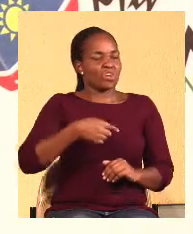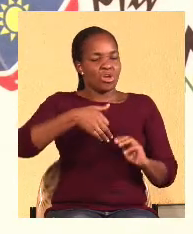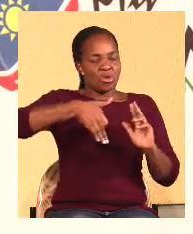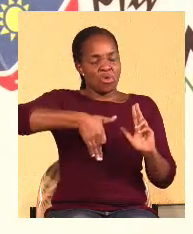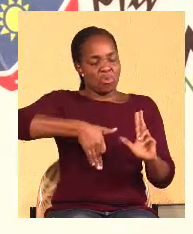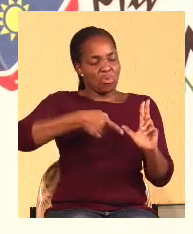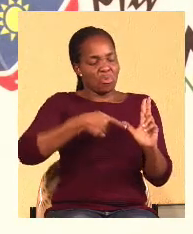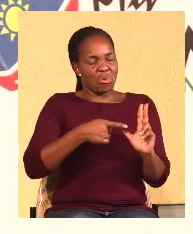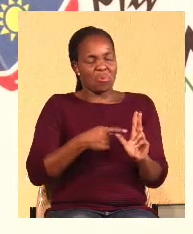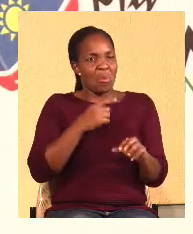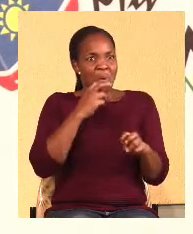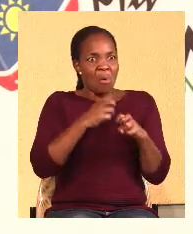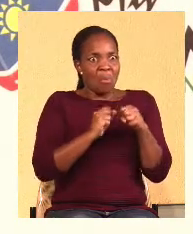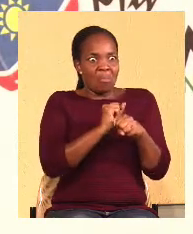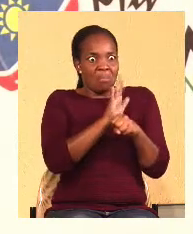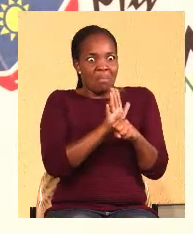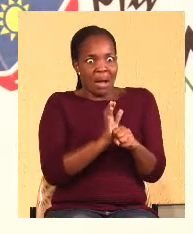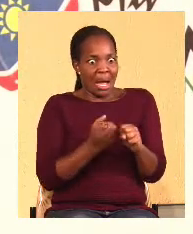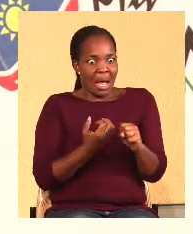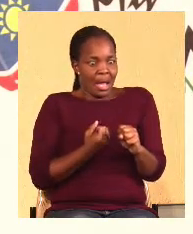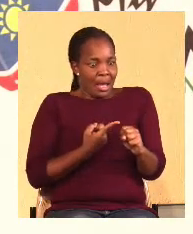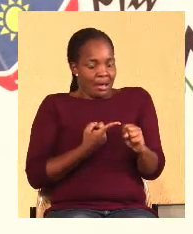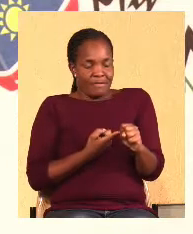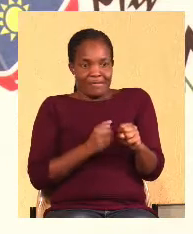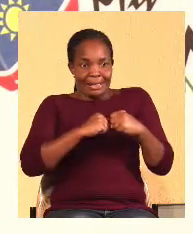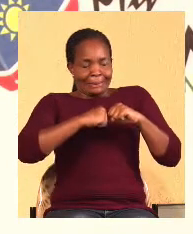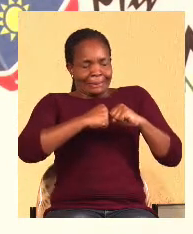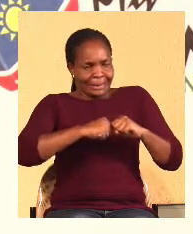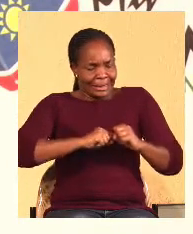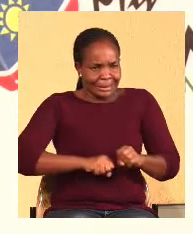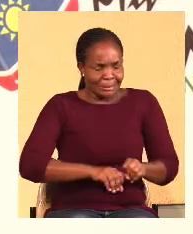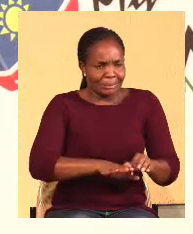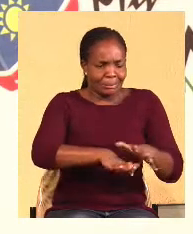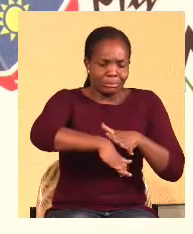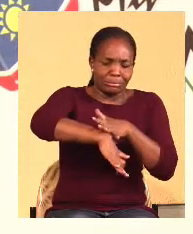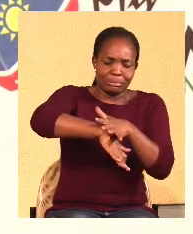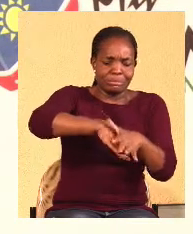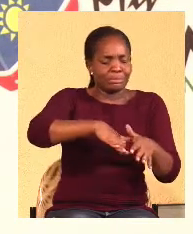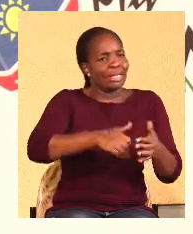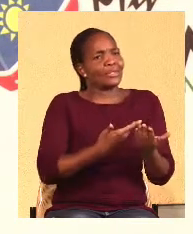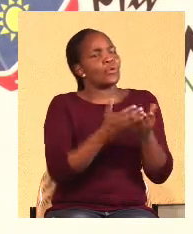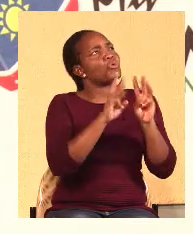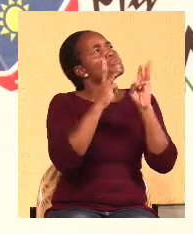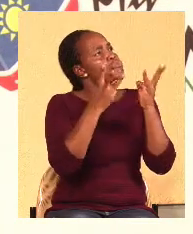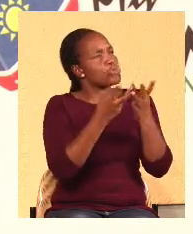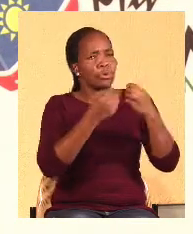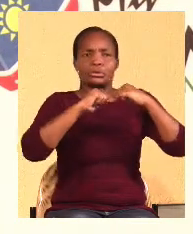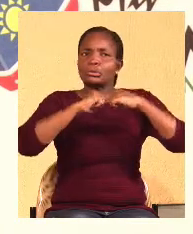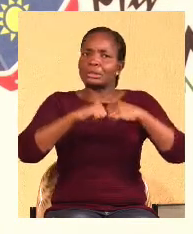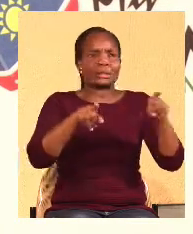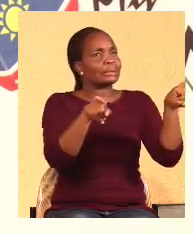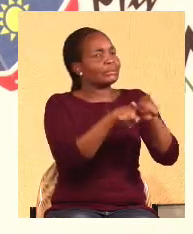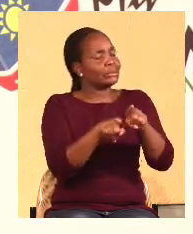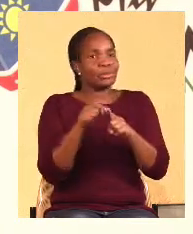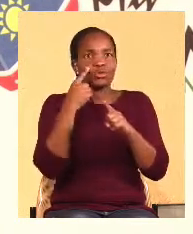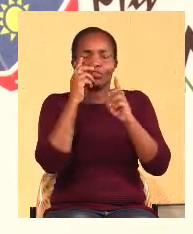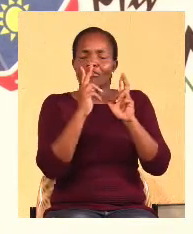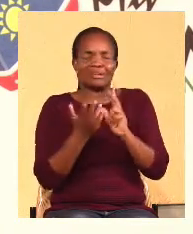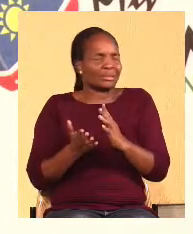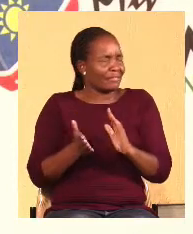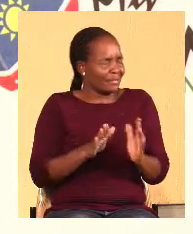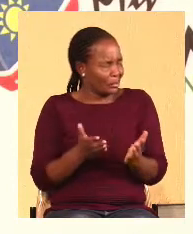a serious pandemic. It's a challenge to the whole country, not only Namibia, but to the whole world, as we have seen that people are dying all